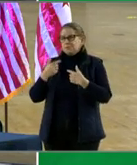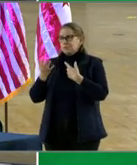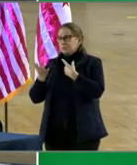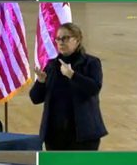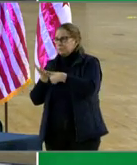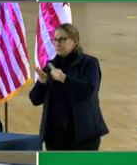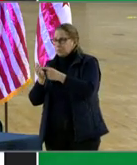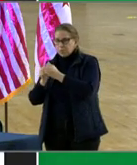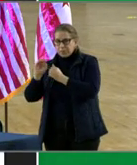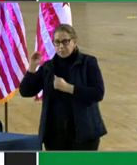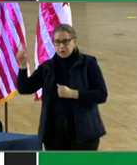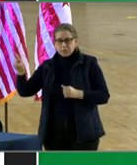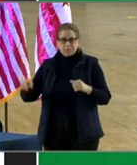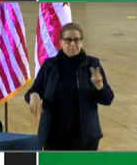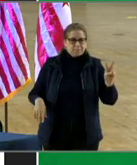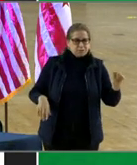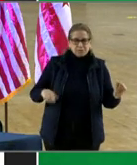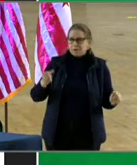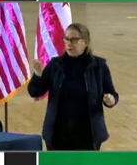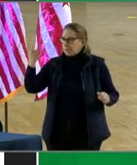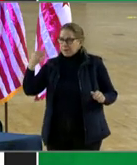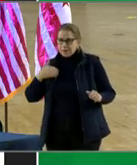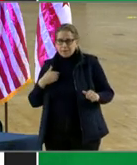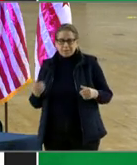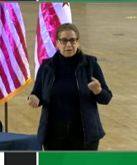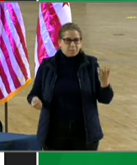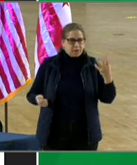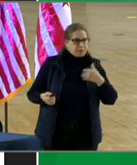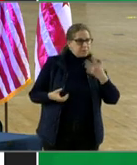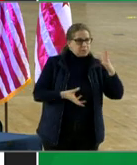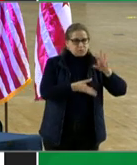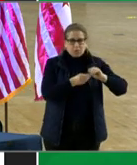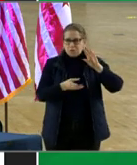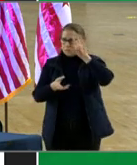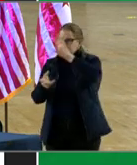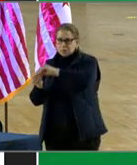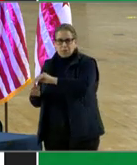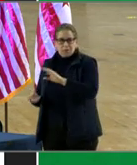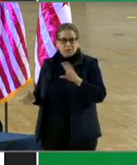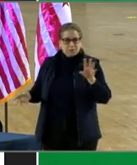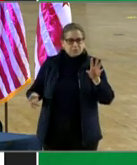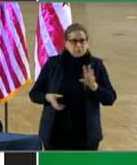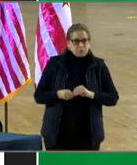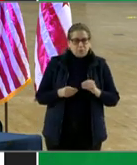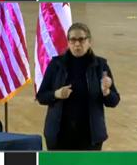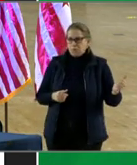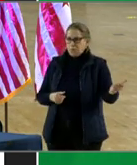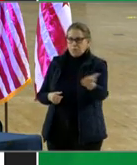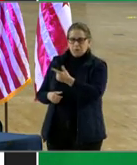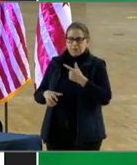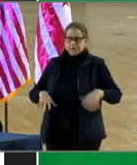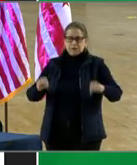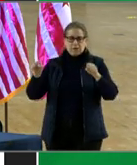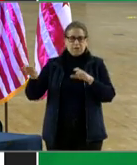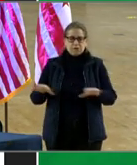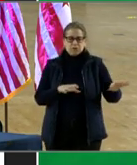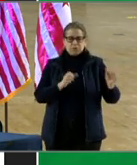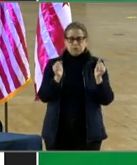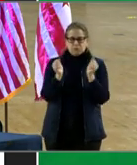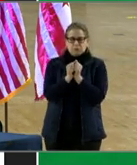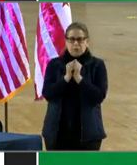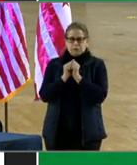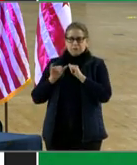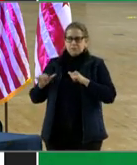monitoring cases and actions taken across the entire region. We have reported out to you on a number